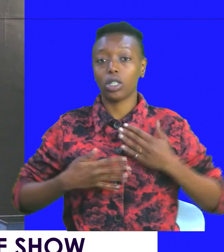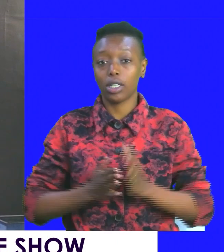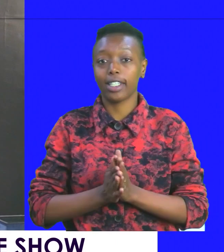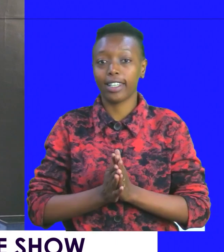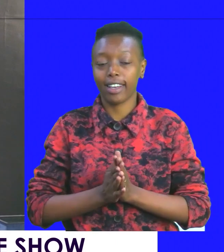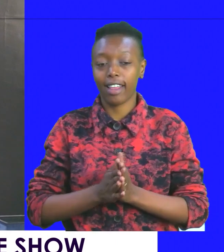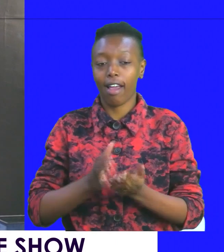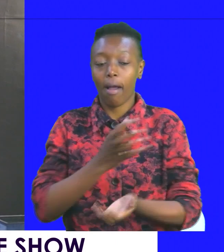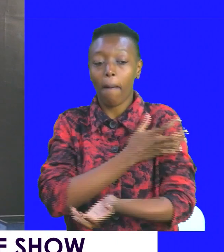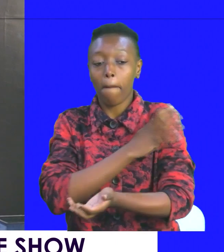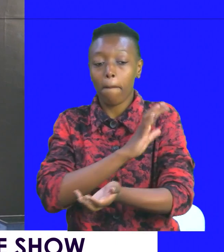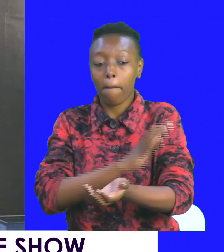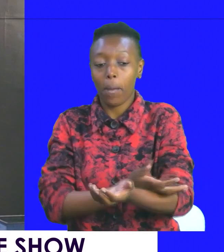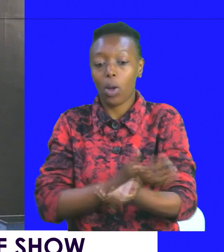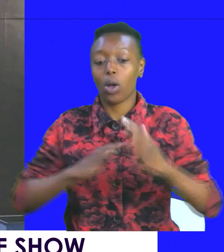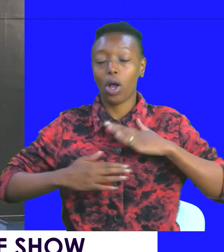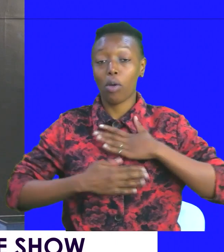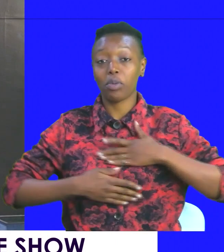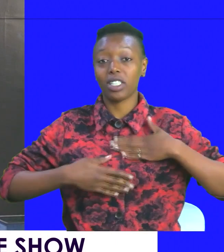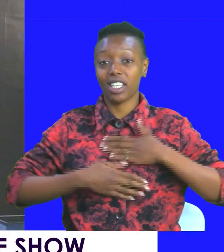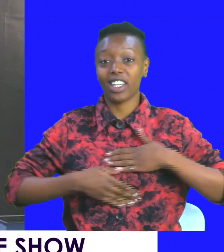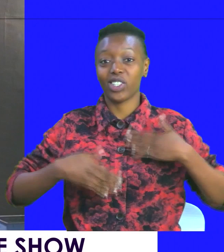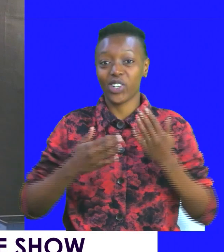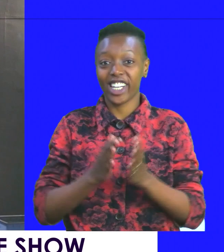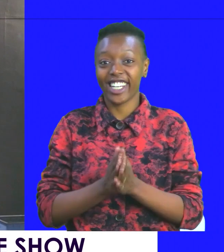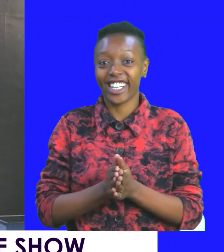The power of appreciation.